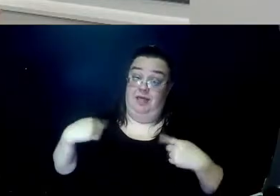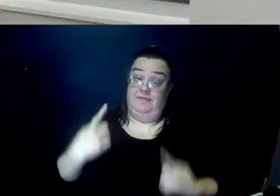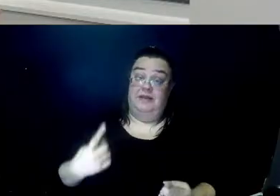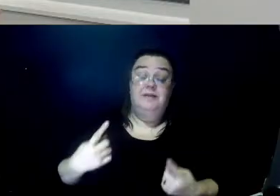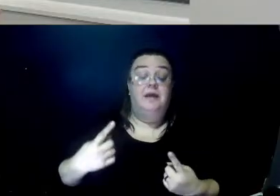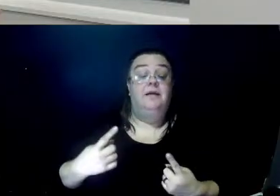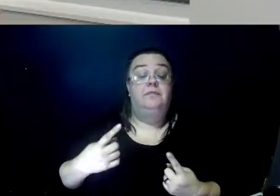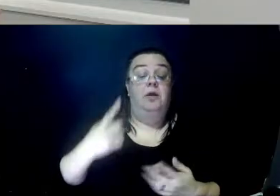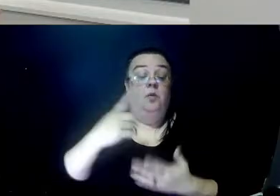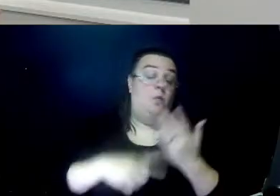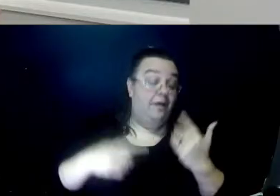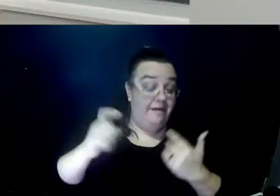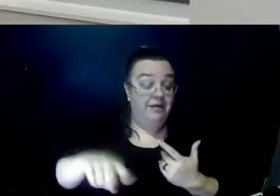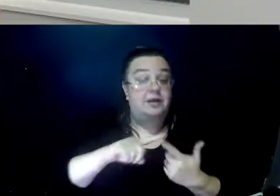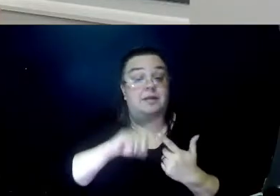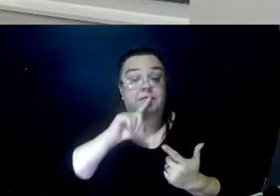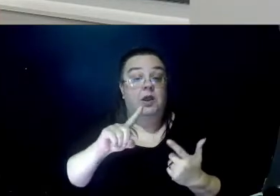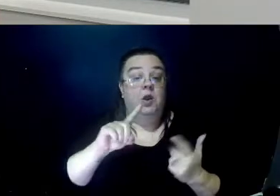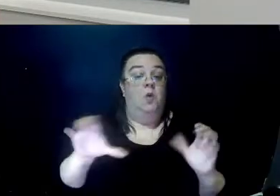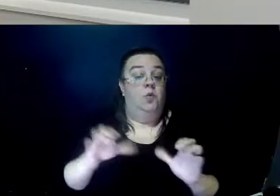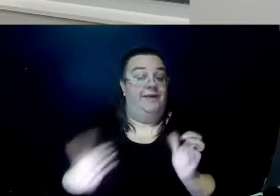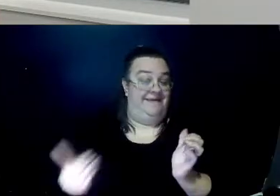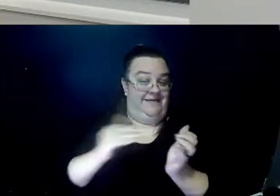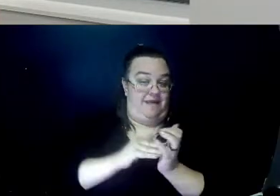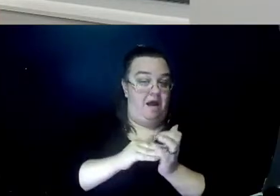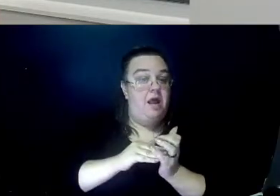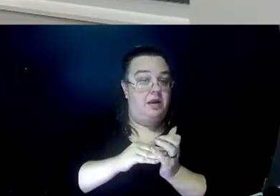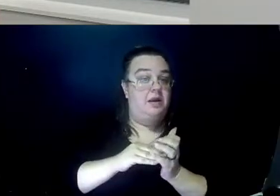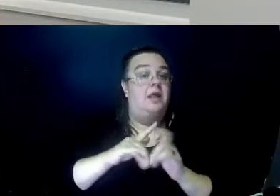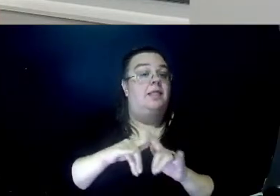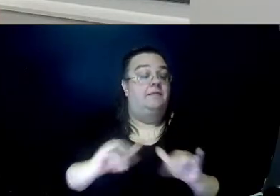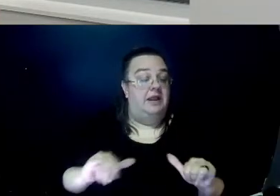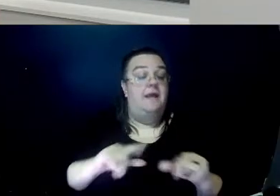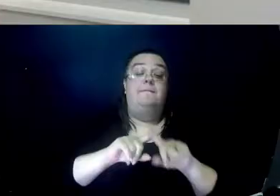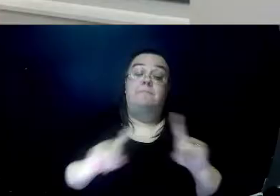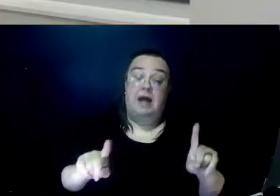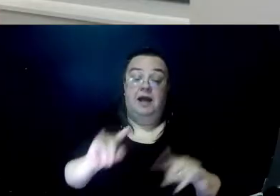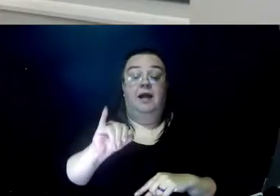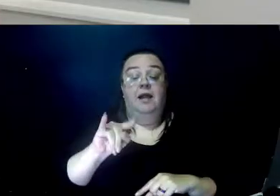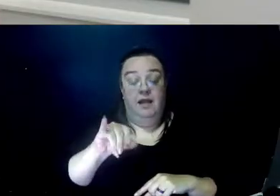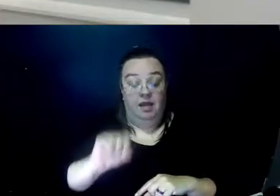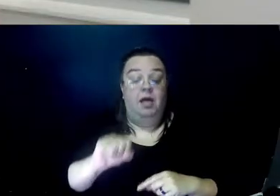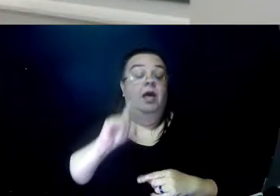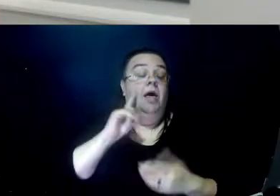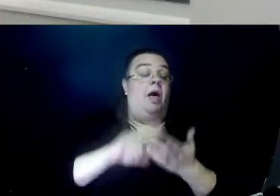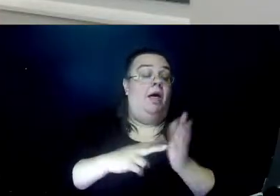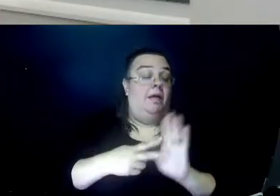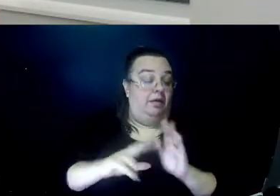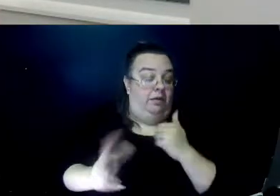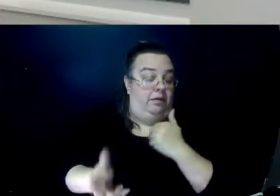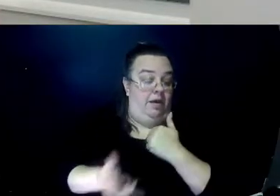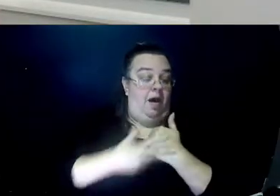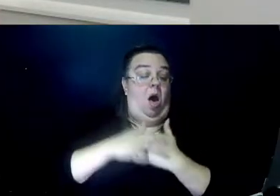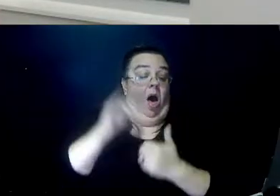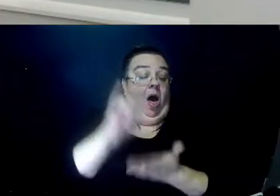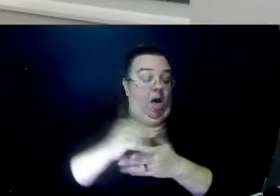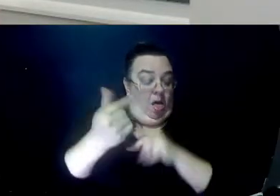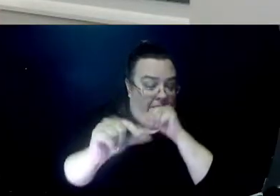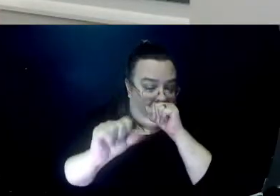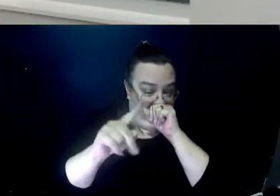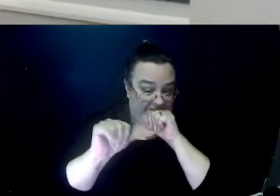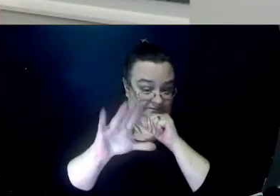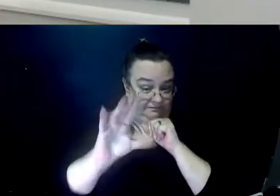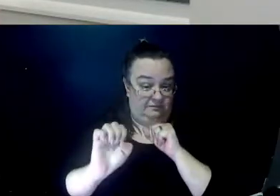be, redone in the meantime. But it is to save this green space,